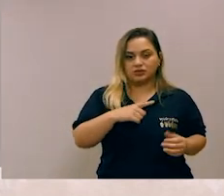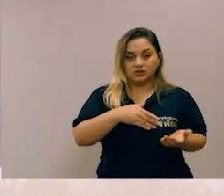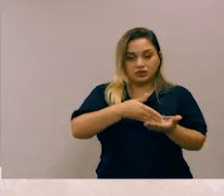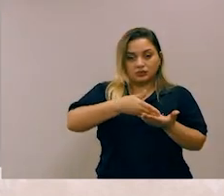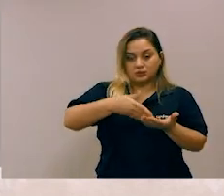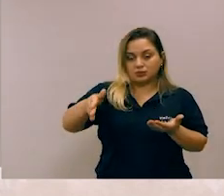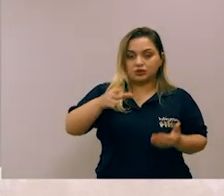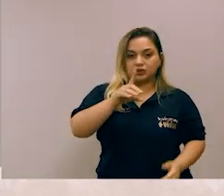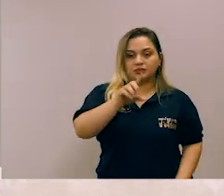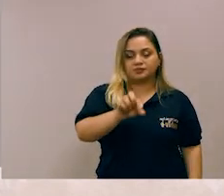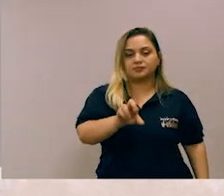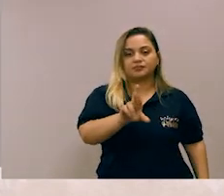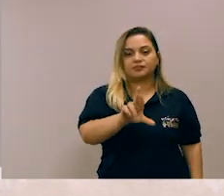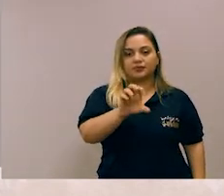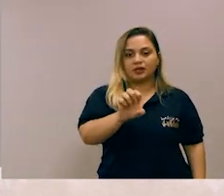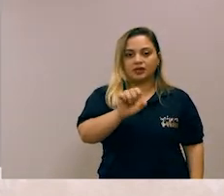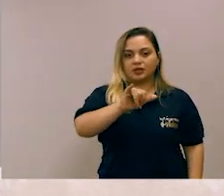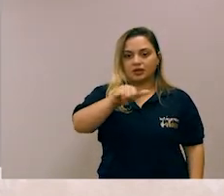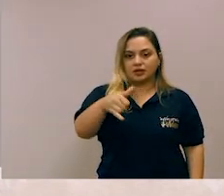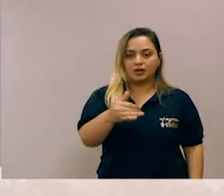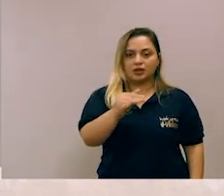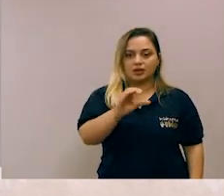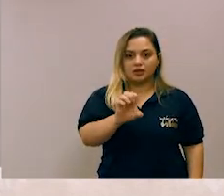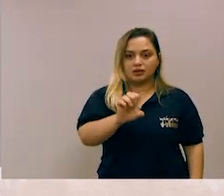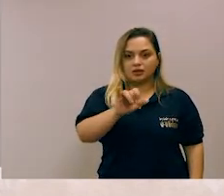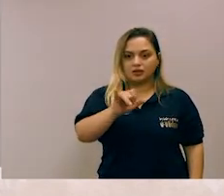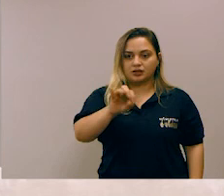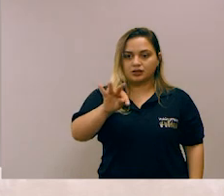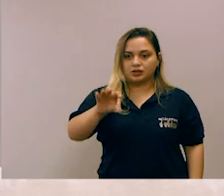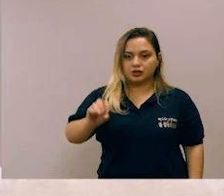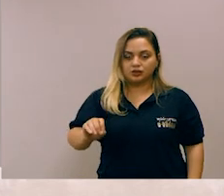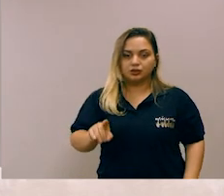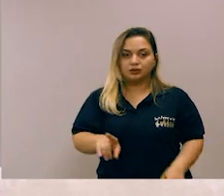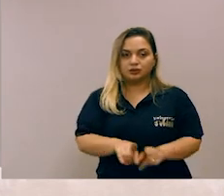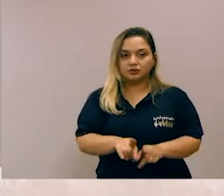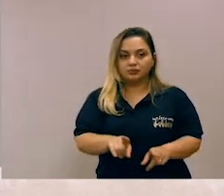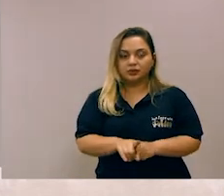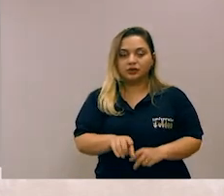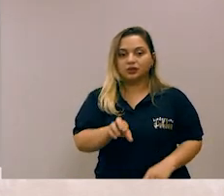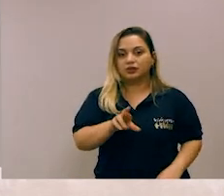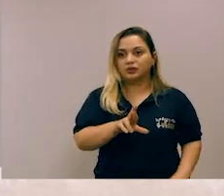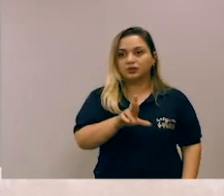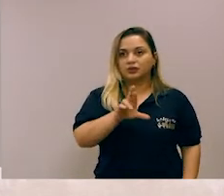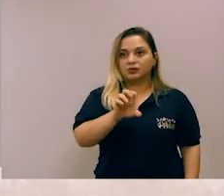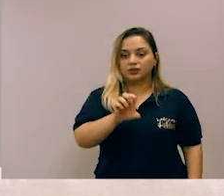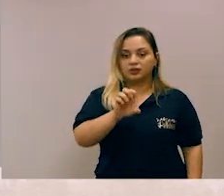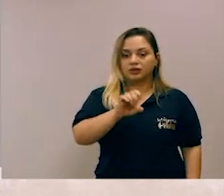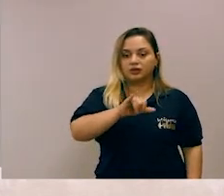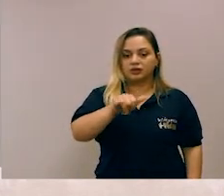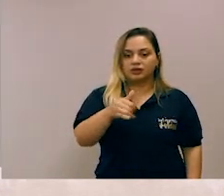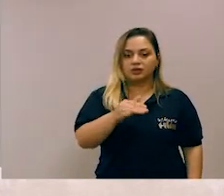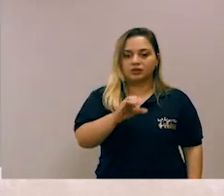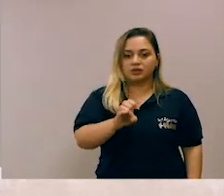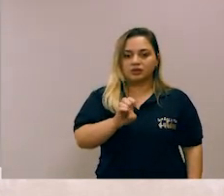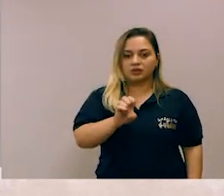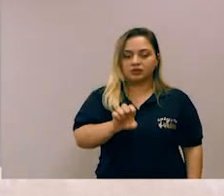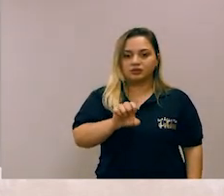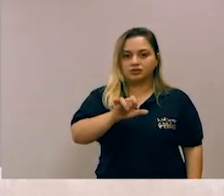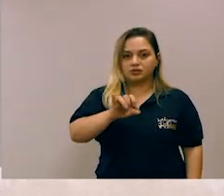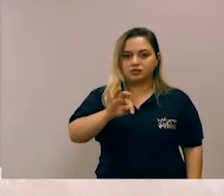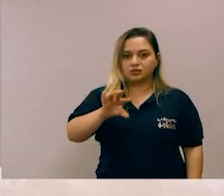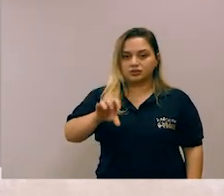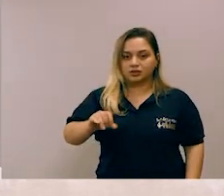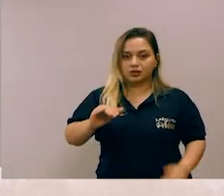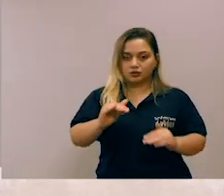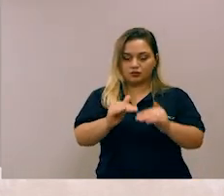deep, and so differently from Bent Rodriguez and Mariana, and on Google, you can find the tailings, they